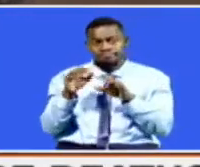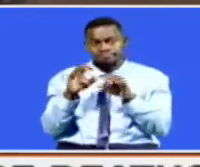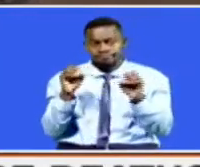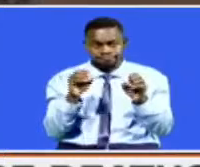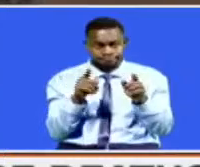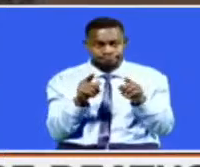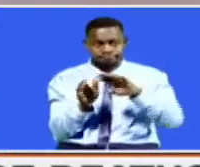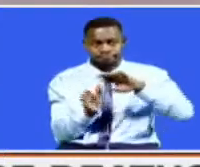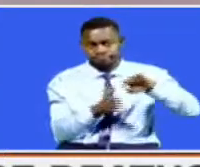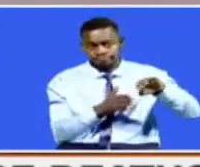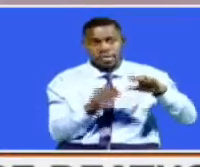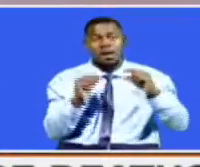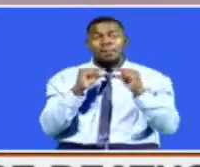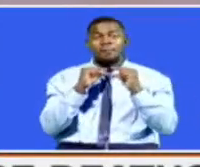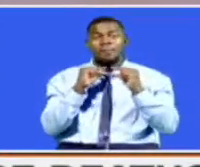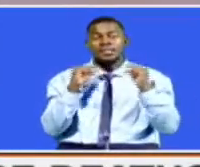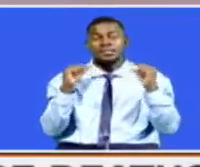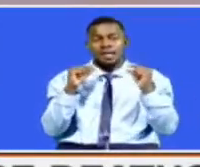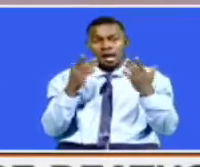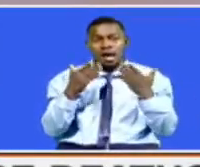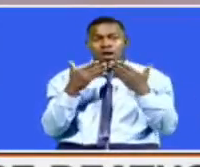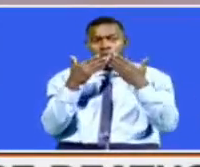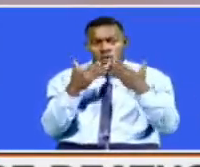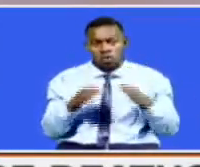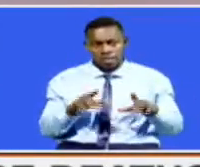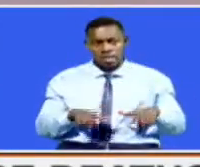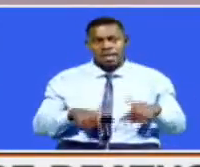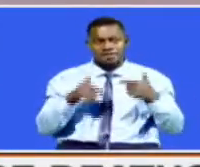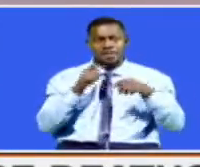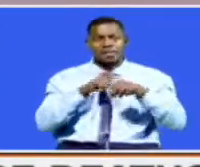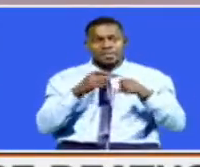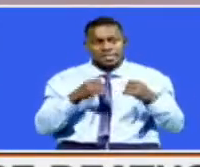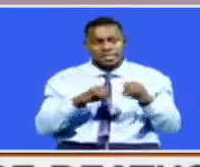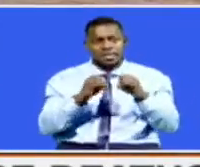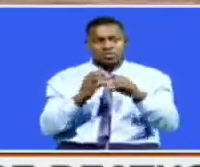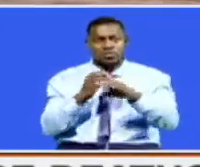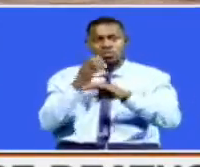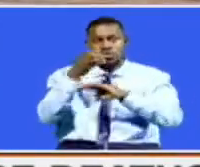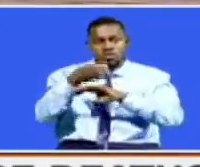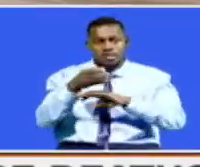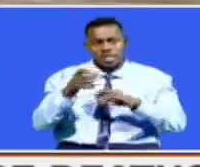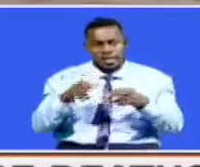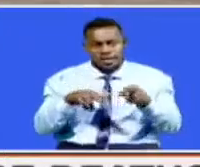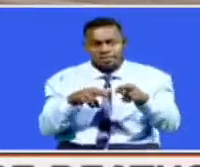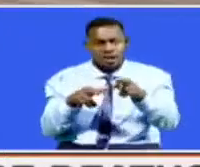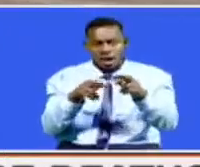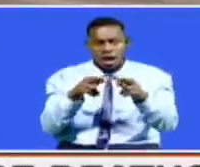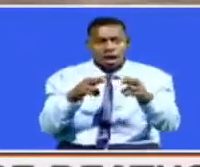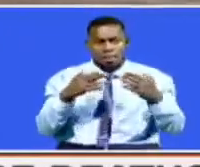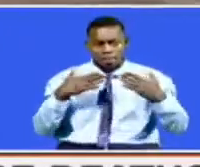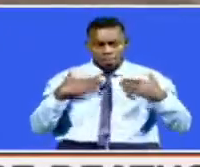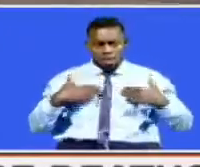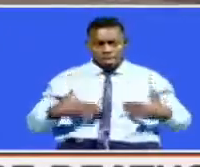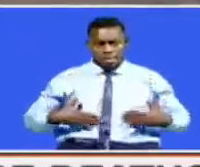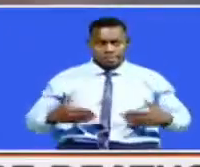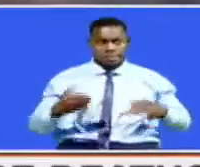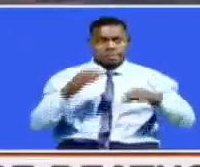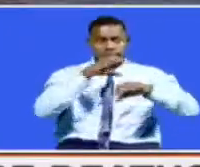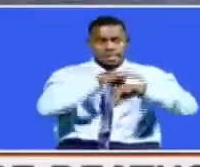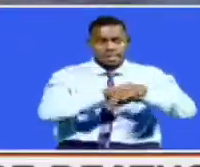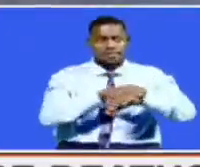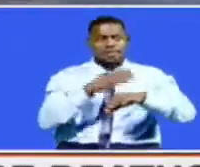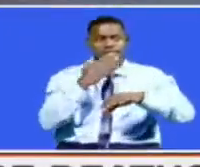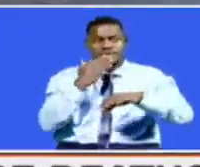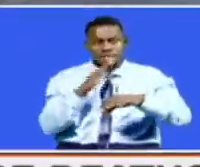other person lost their lives while trying to cross a river. The clergyman's body was retrieved while the search and recovery of the other